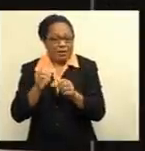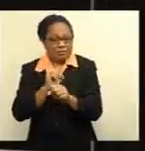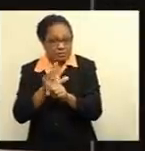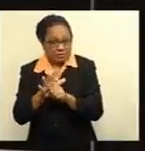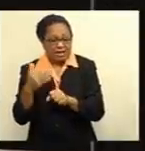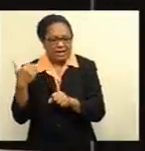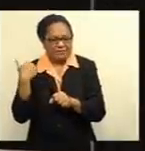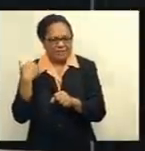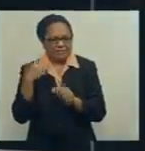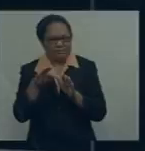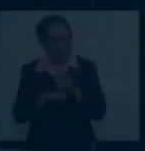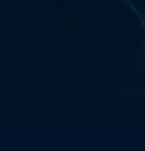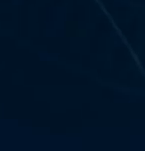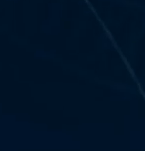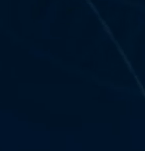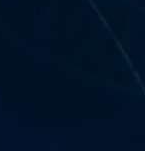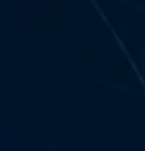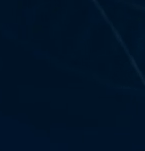affected poverty levels.